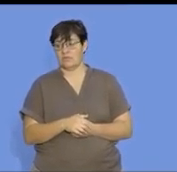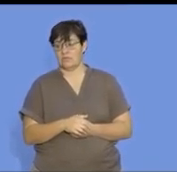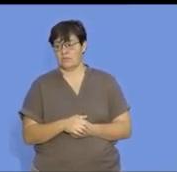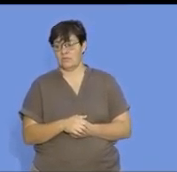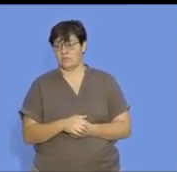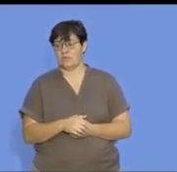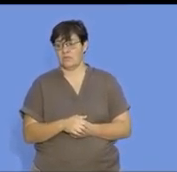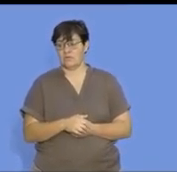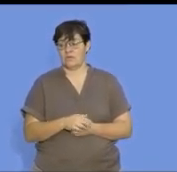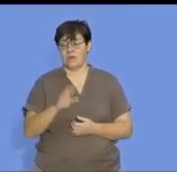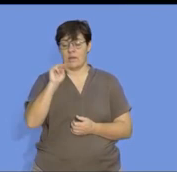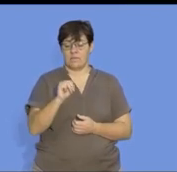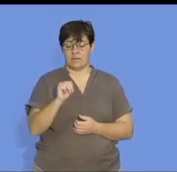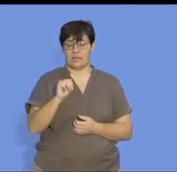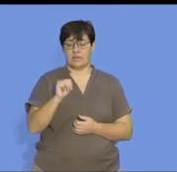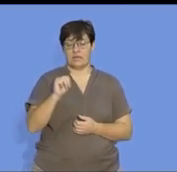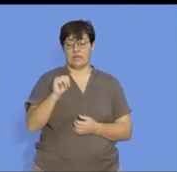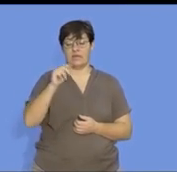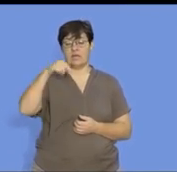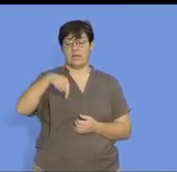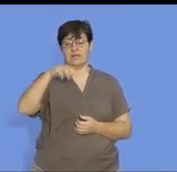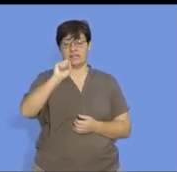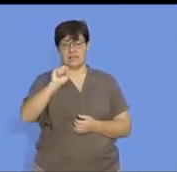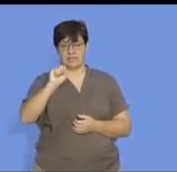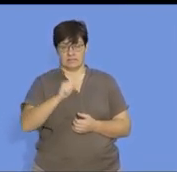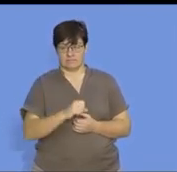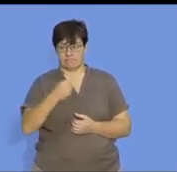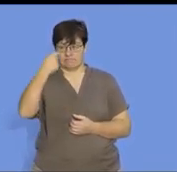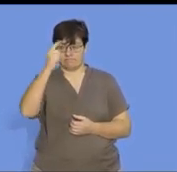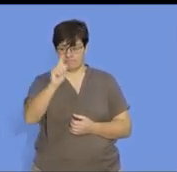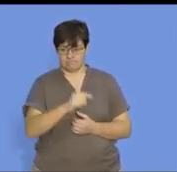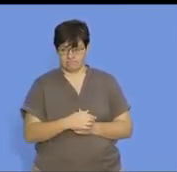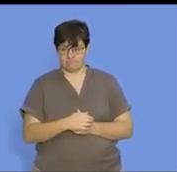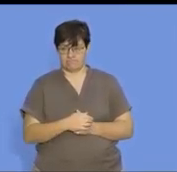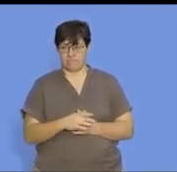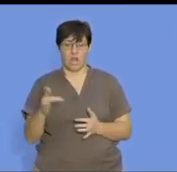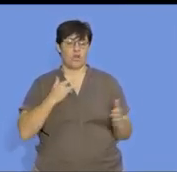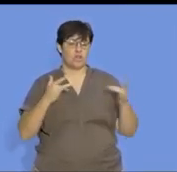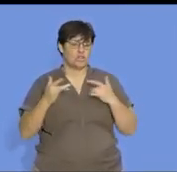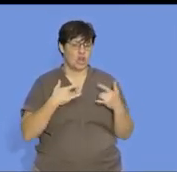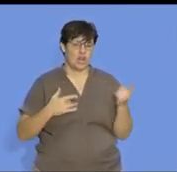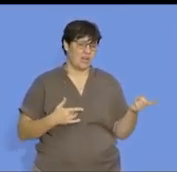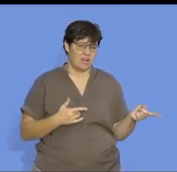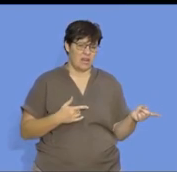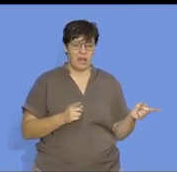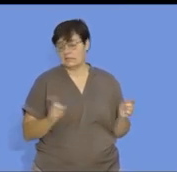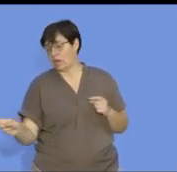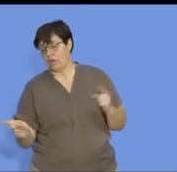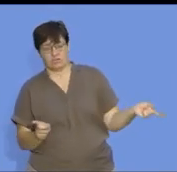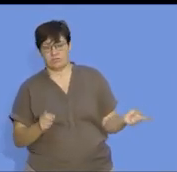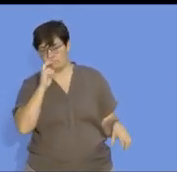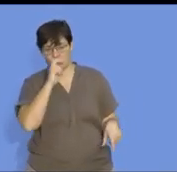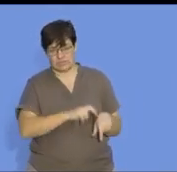5,42 meters per second. We don't worry about direction on here,